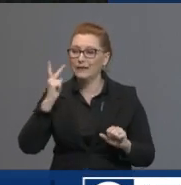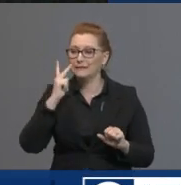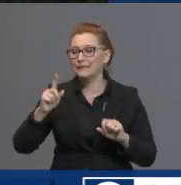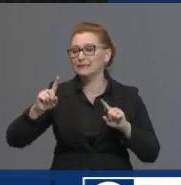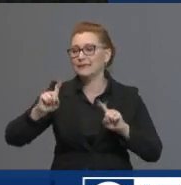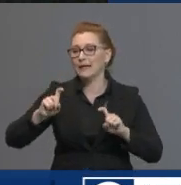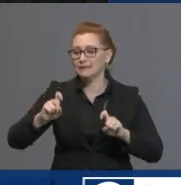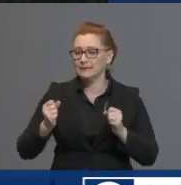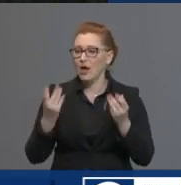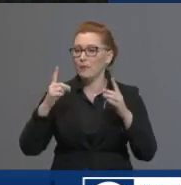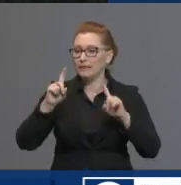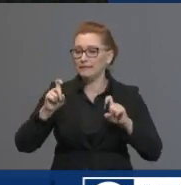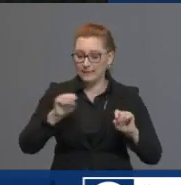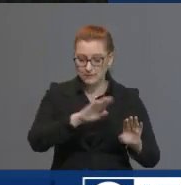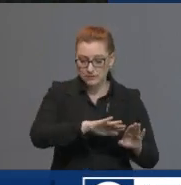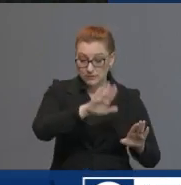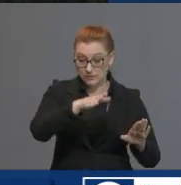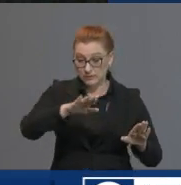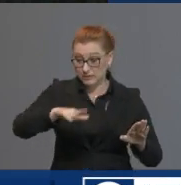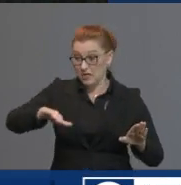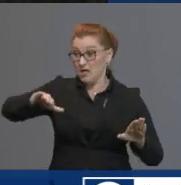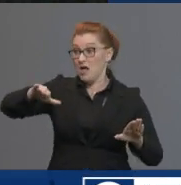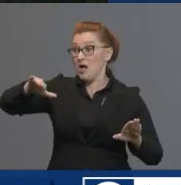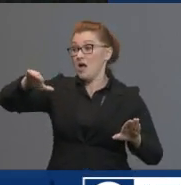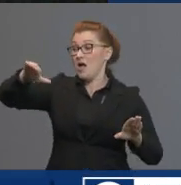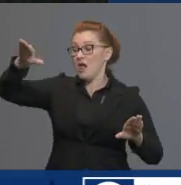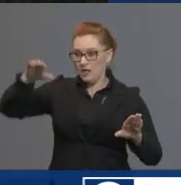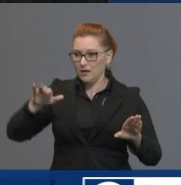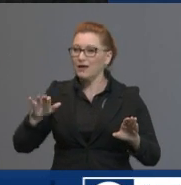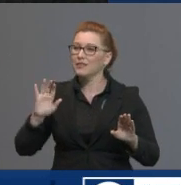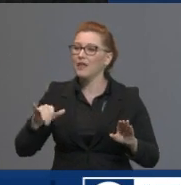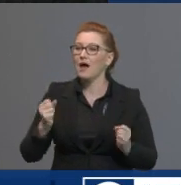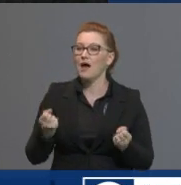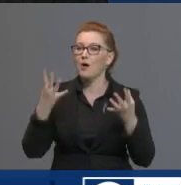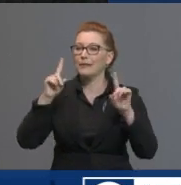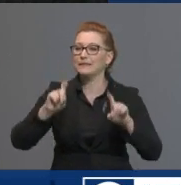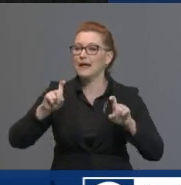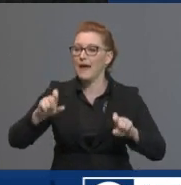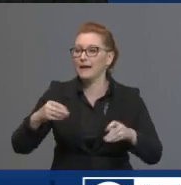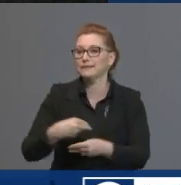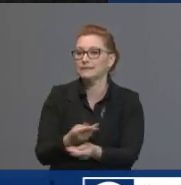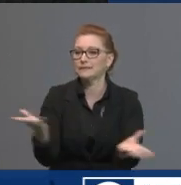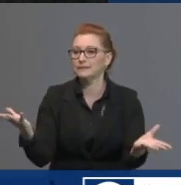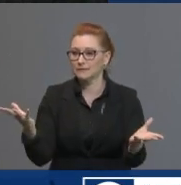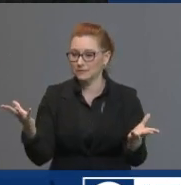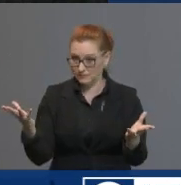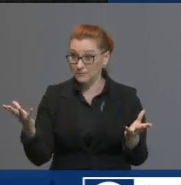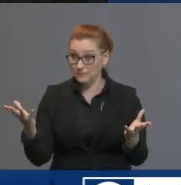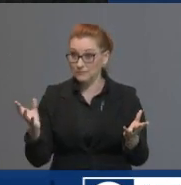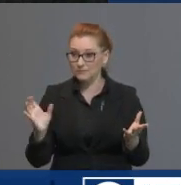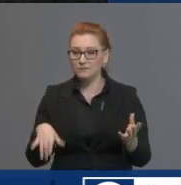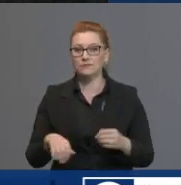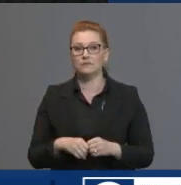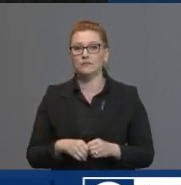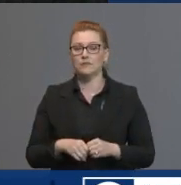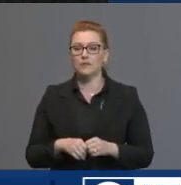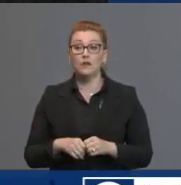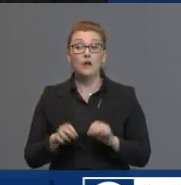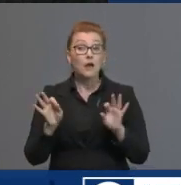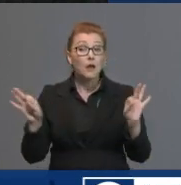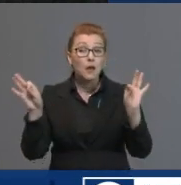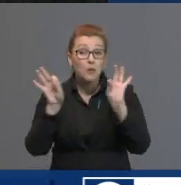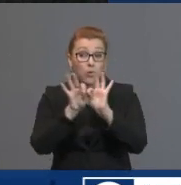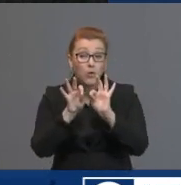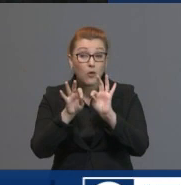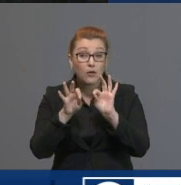you can see how it is steep over the last several weeks. That's due to the surge in testing. Where I'd like you